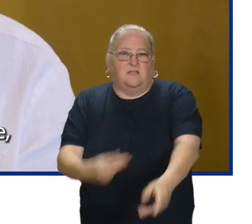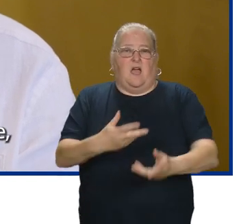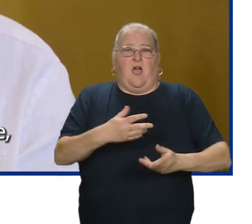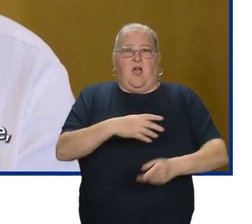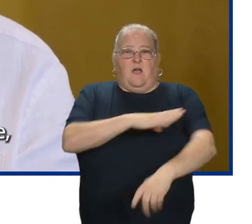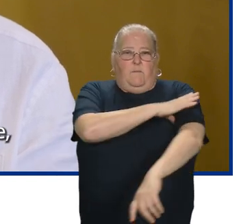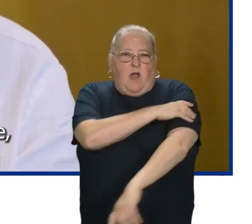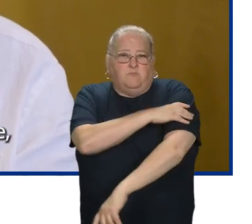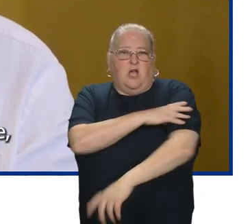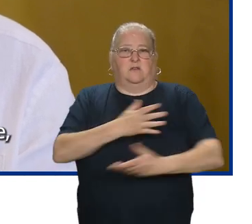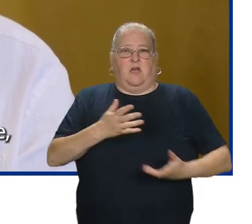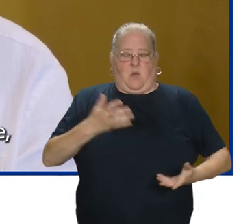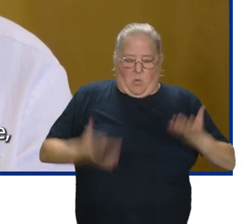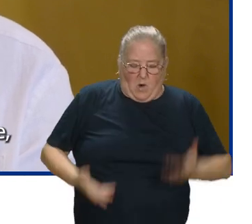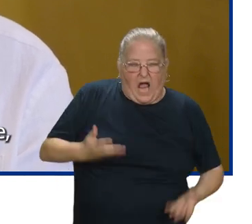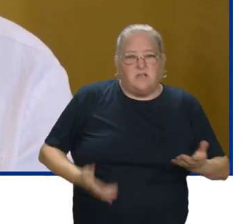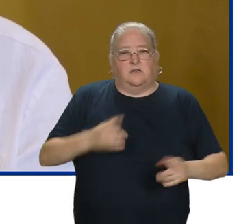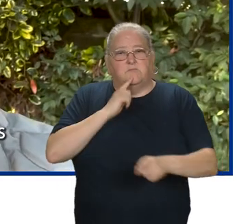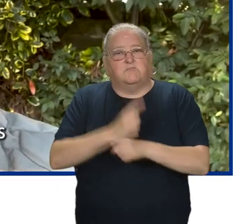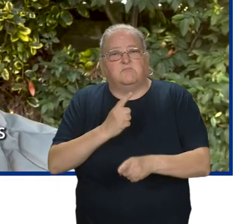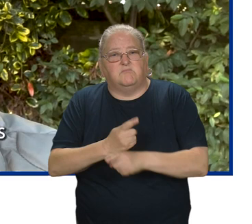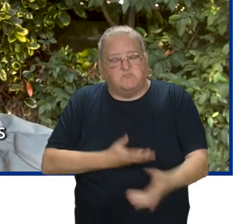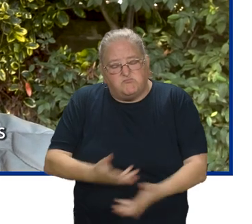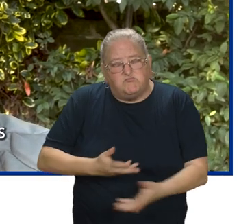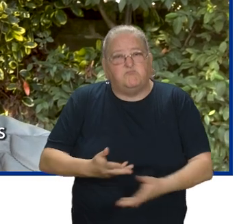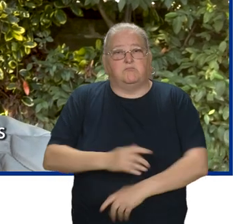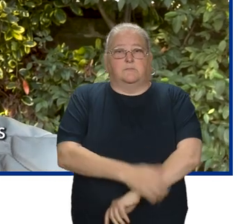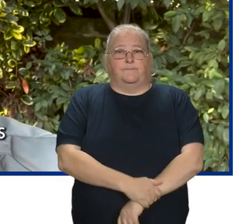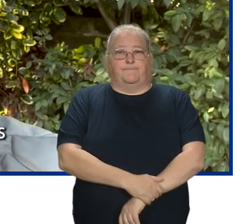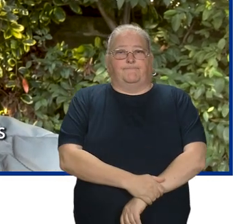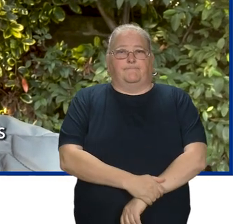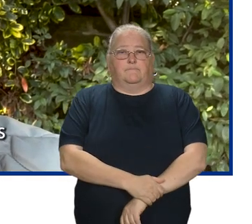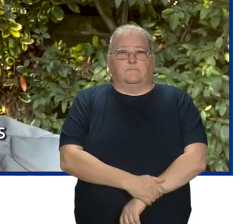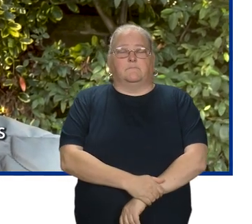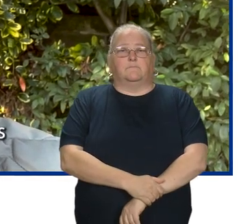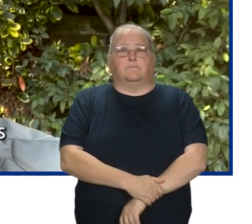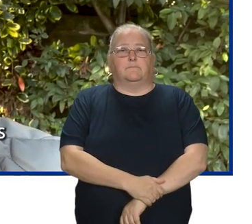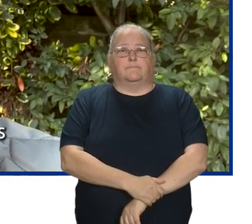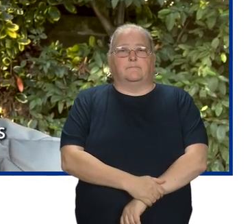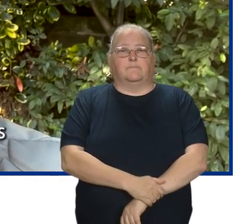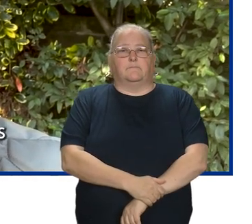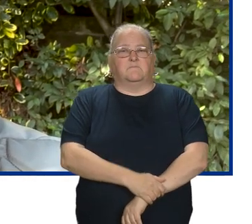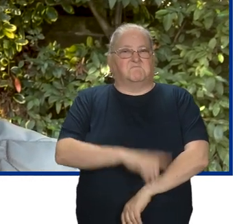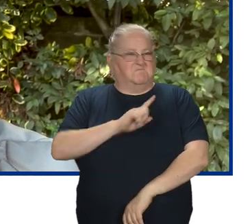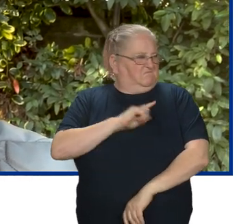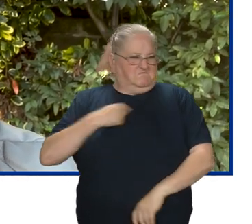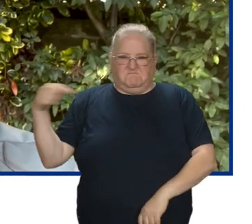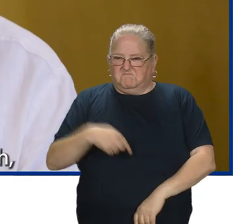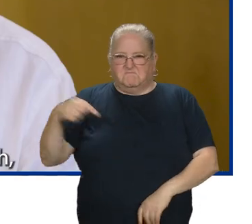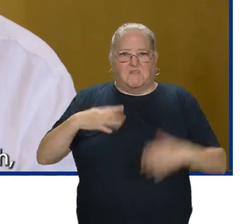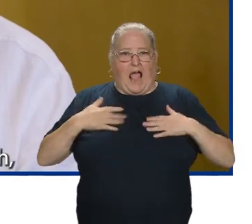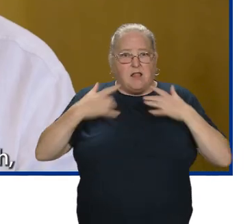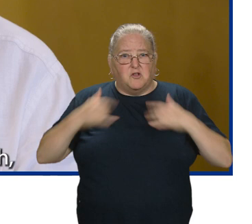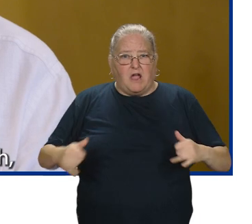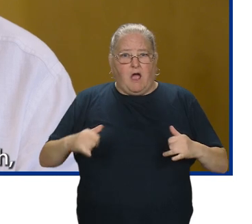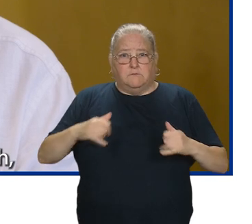to do the blood pressure, weight and blood tests. I'd like to know, what are the benefits to me having this health check?